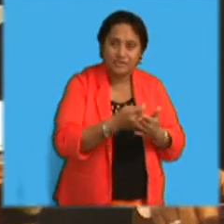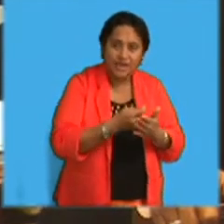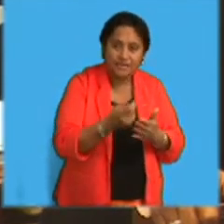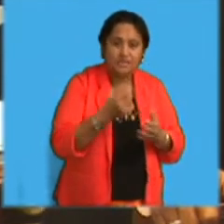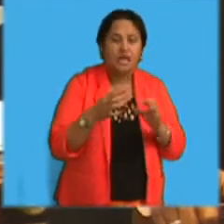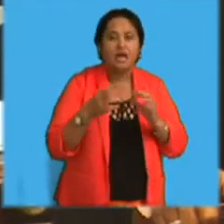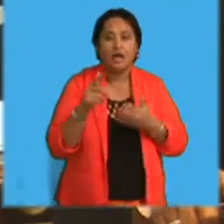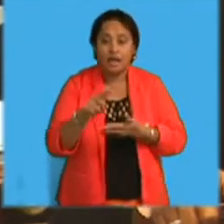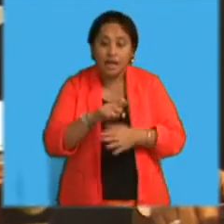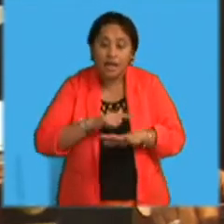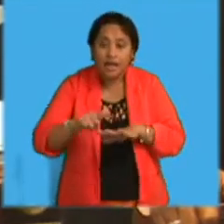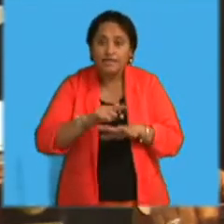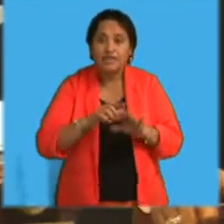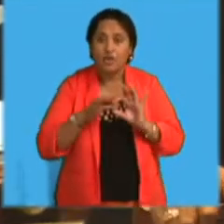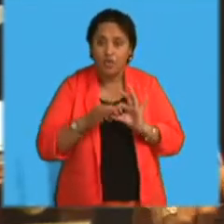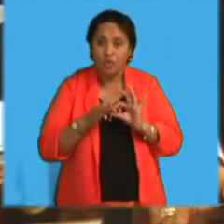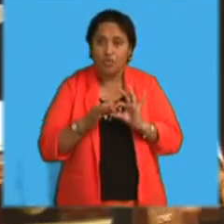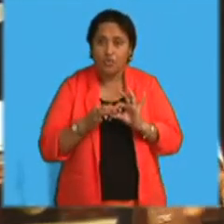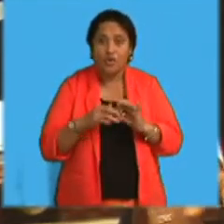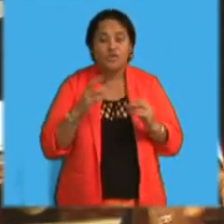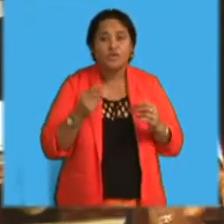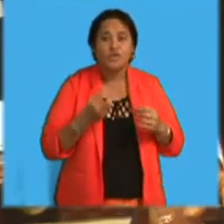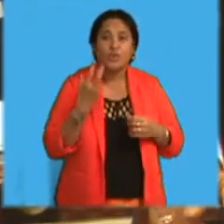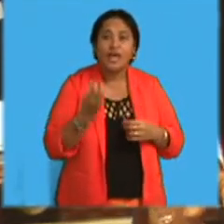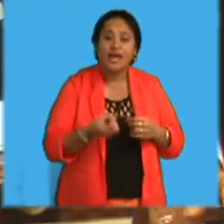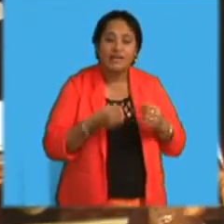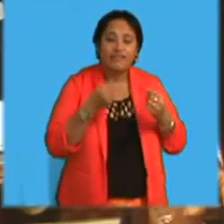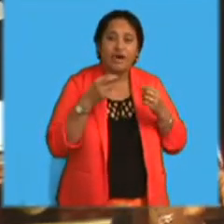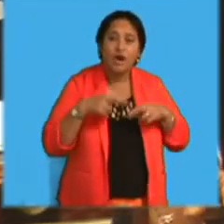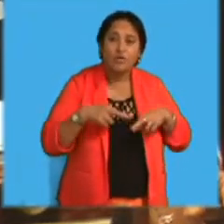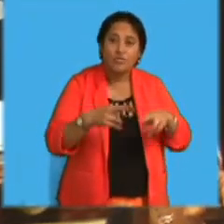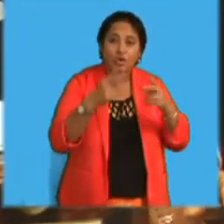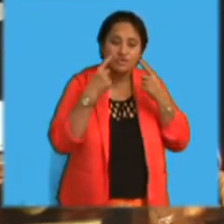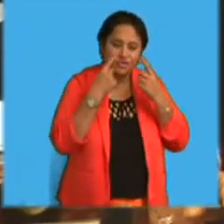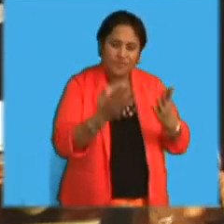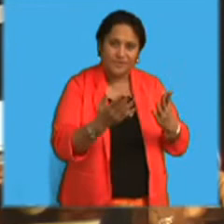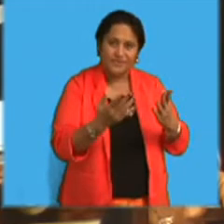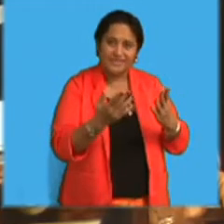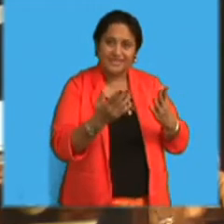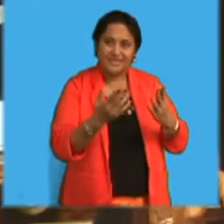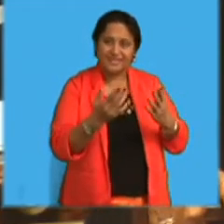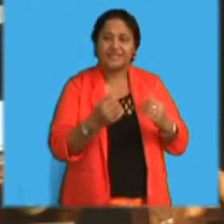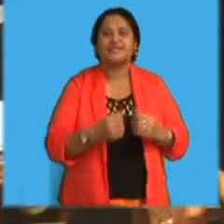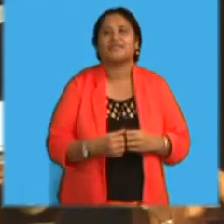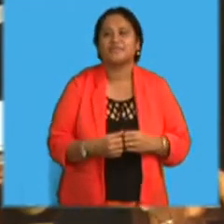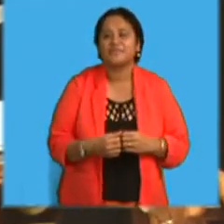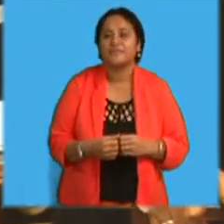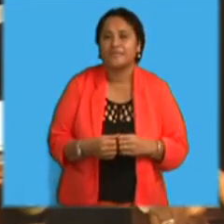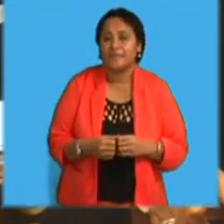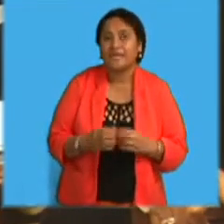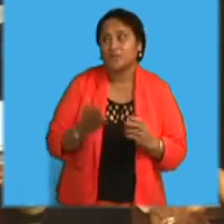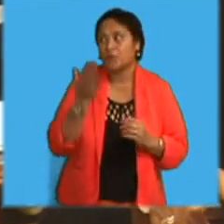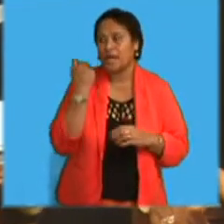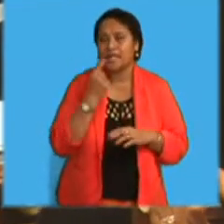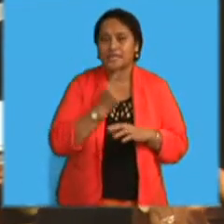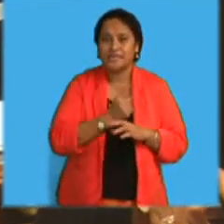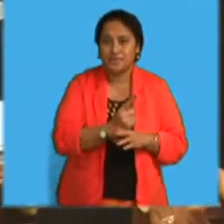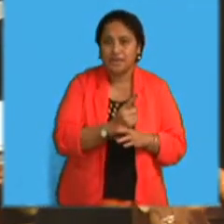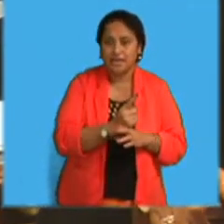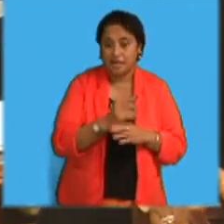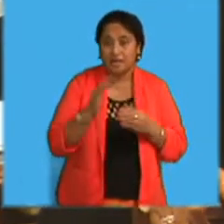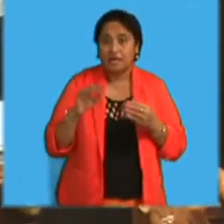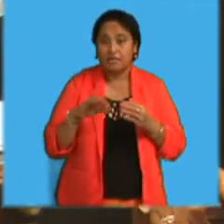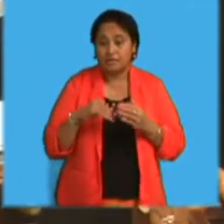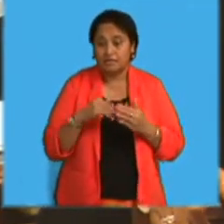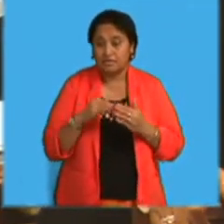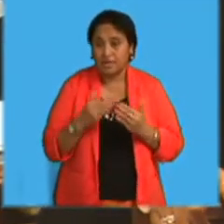Madam Speaker, we have started ministerial roadshows in the Western Division last week and extending to the rest of the division. This is to ascertain processes